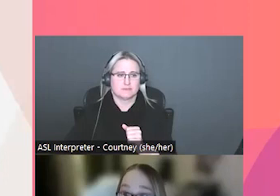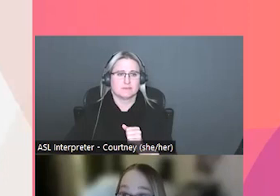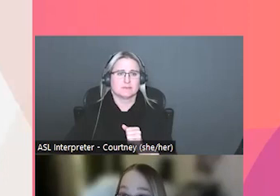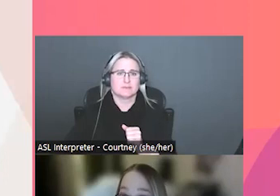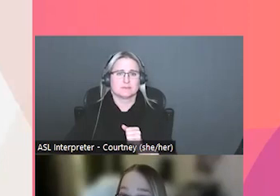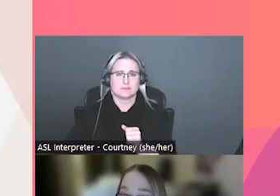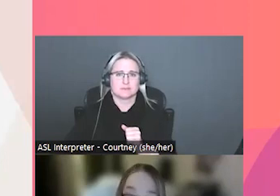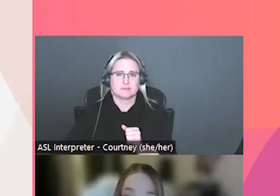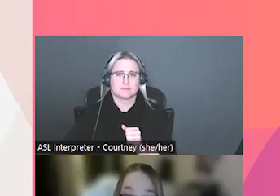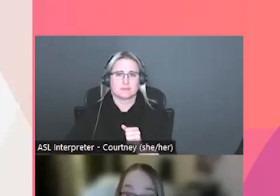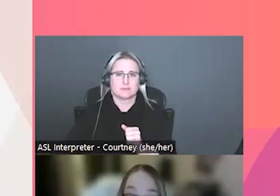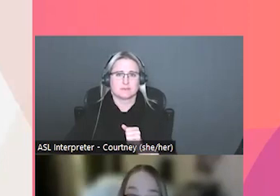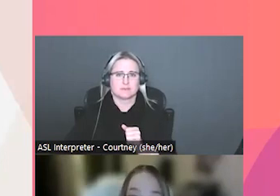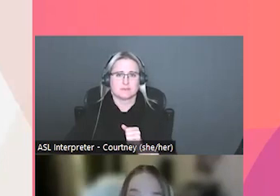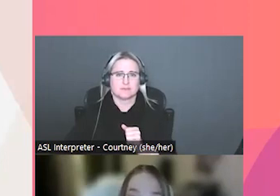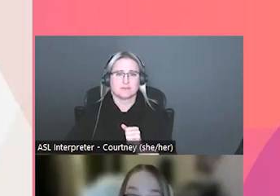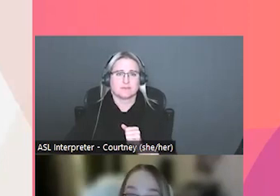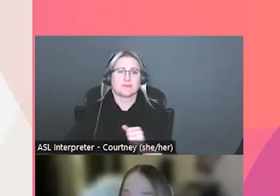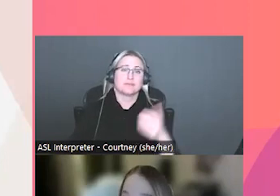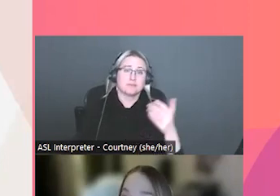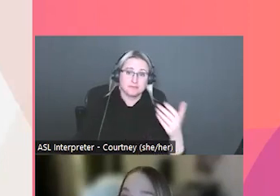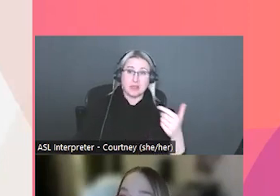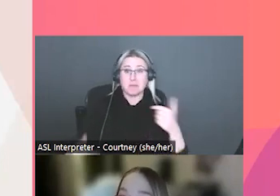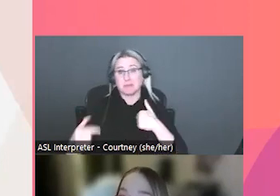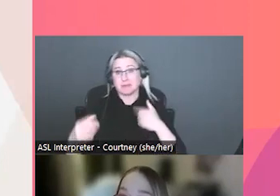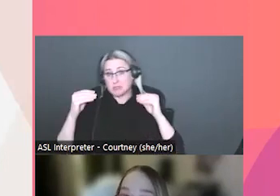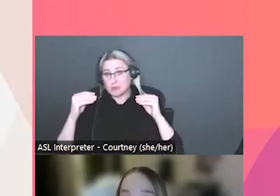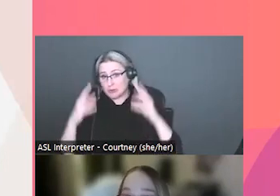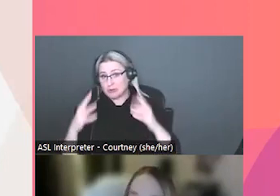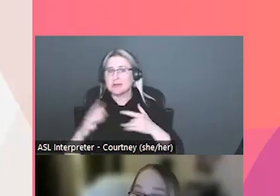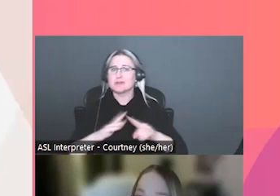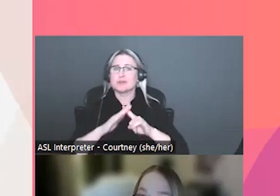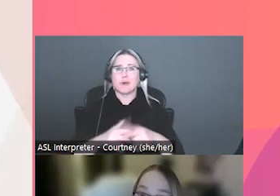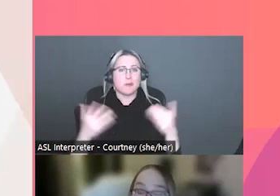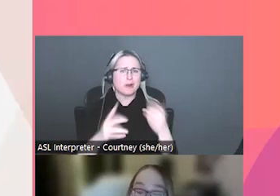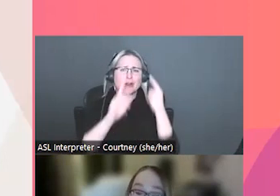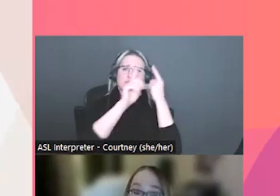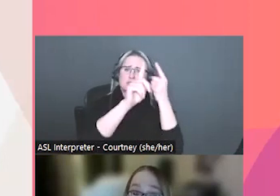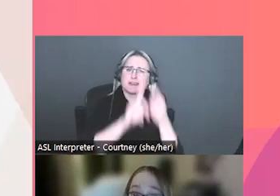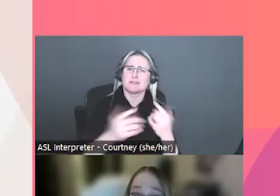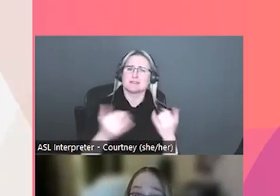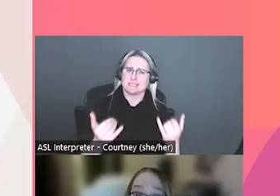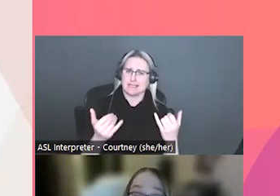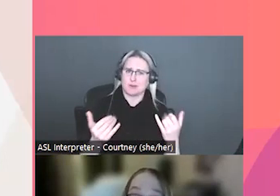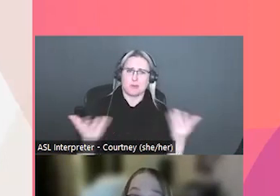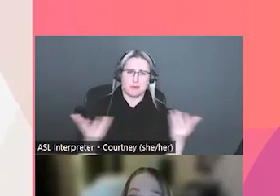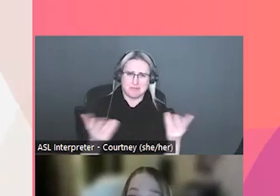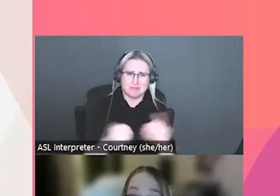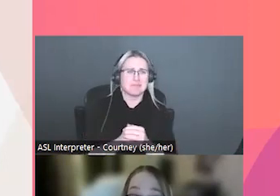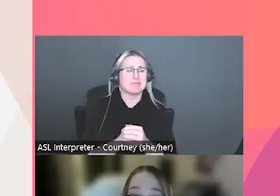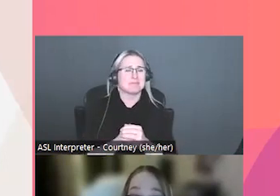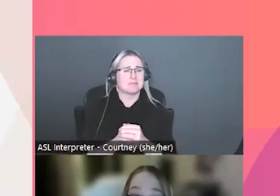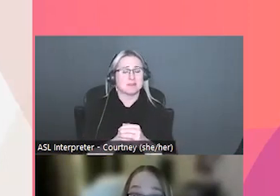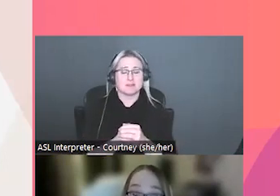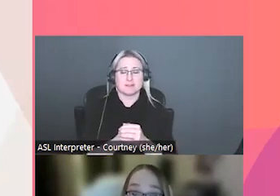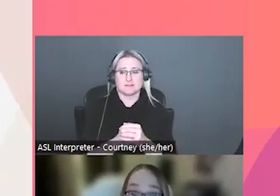wanted to start, as I typically would as an instructor, with the learning objectives of today's webinar. We're really